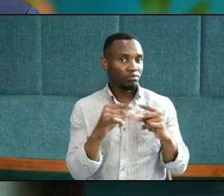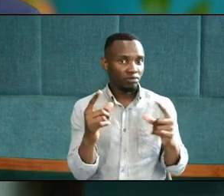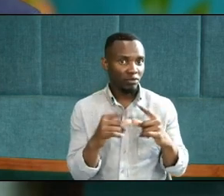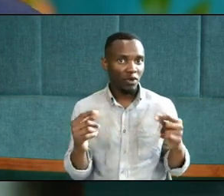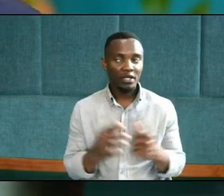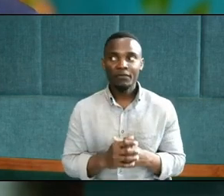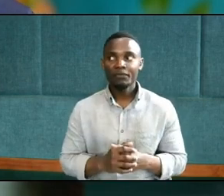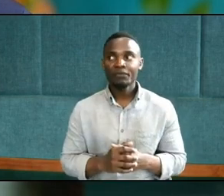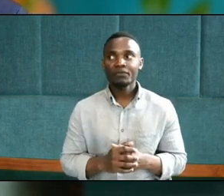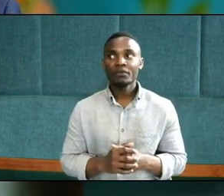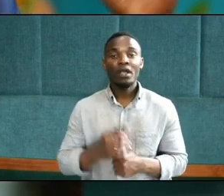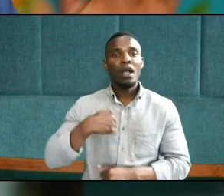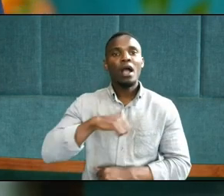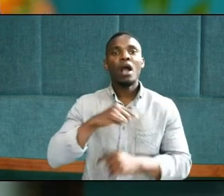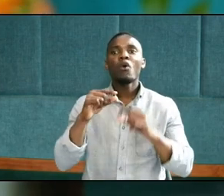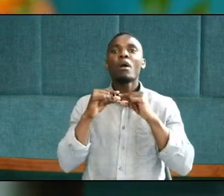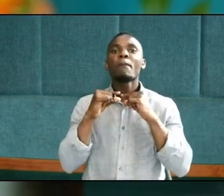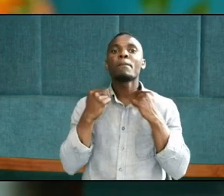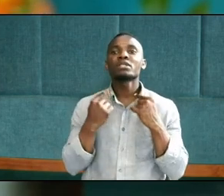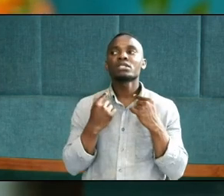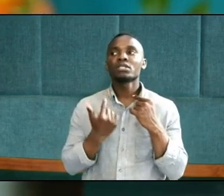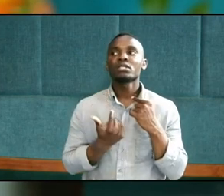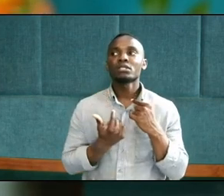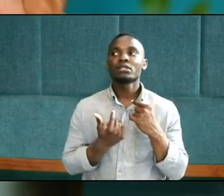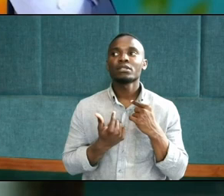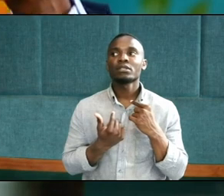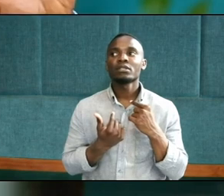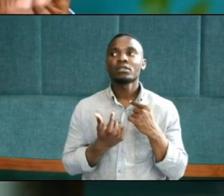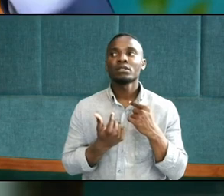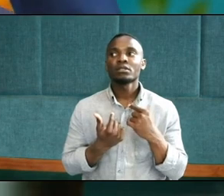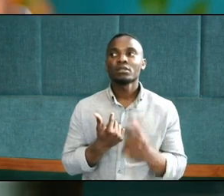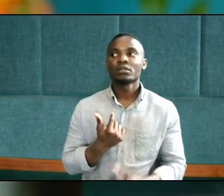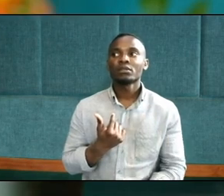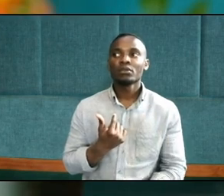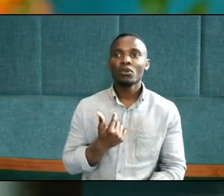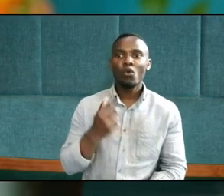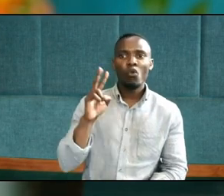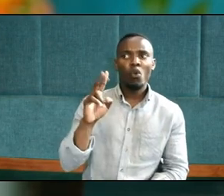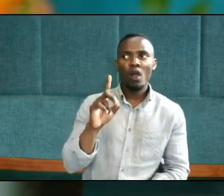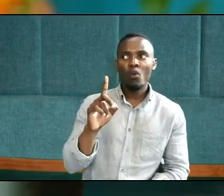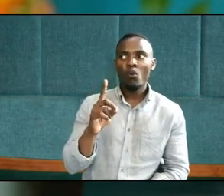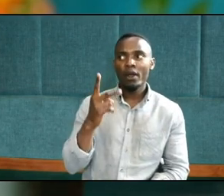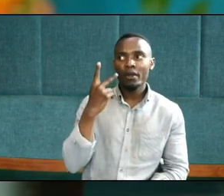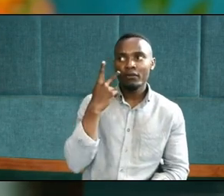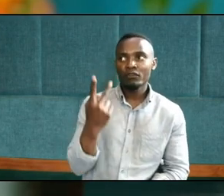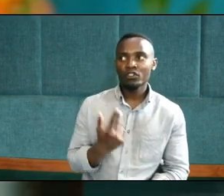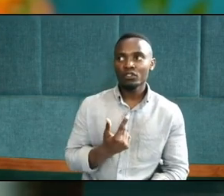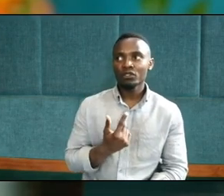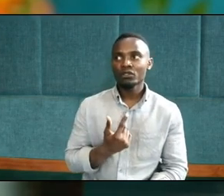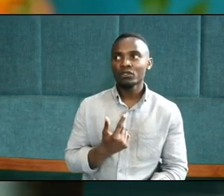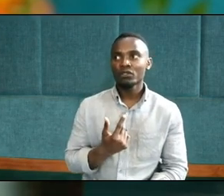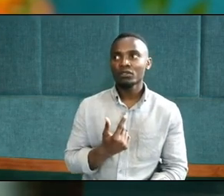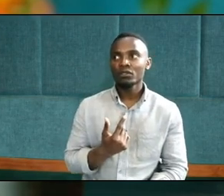From this statement, one of our pastors in one of the divisions of the General Conference, the 13 divisions, one of them called Southern Asia